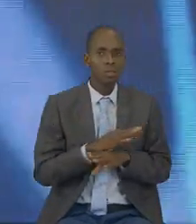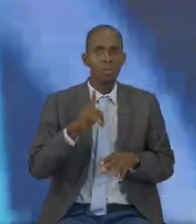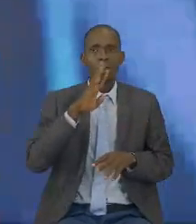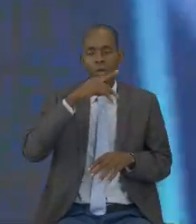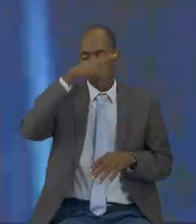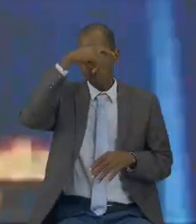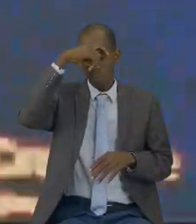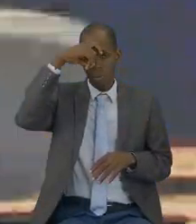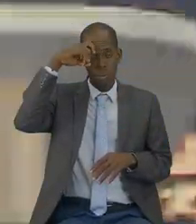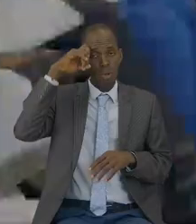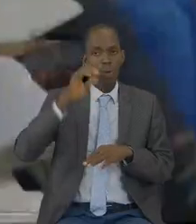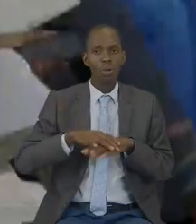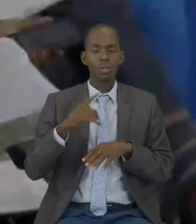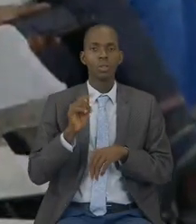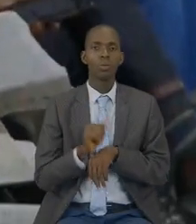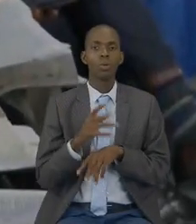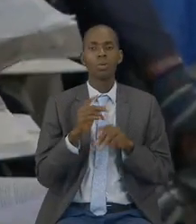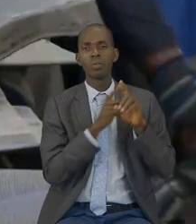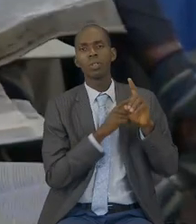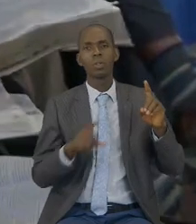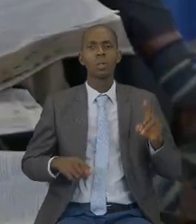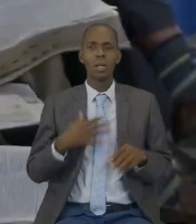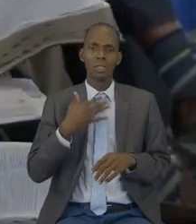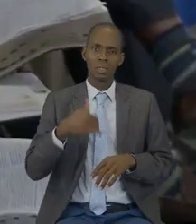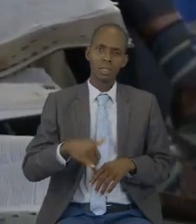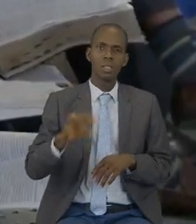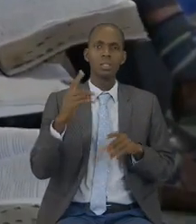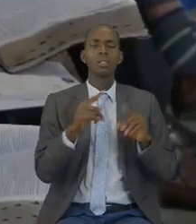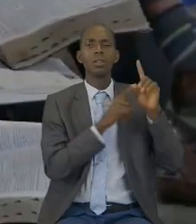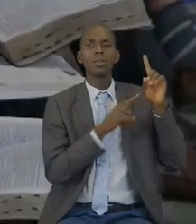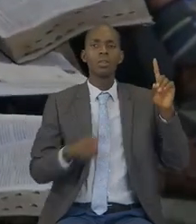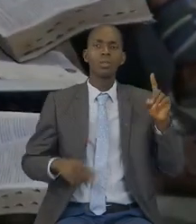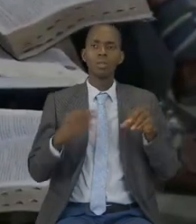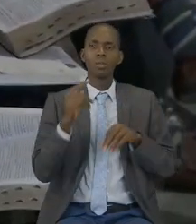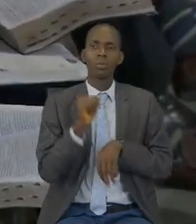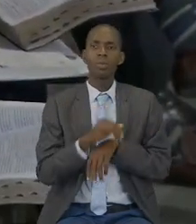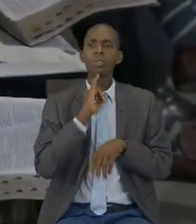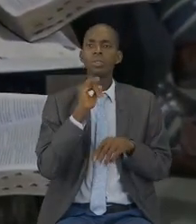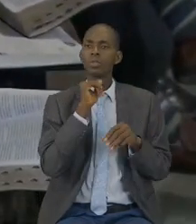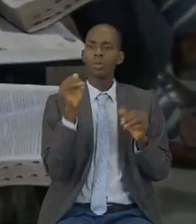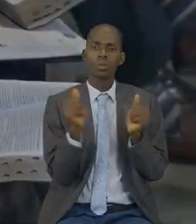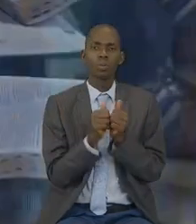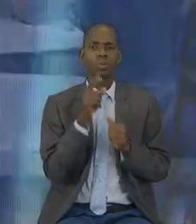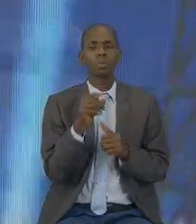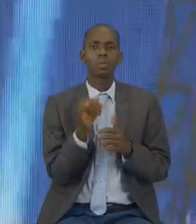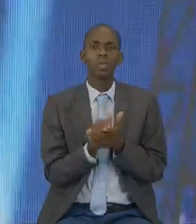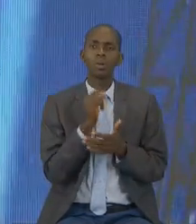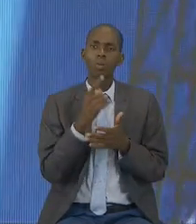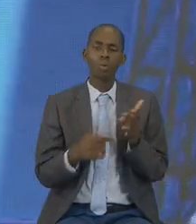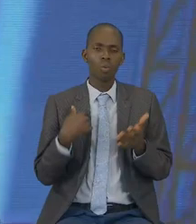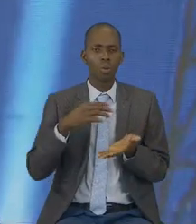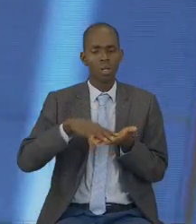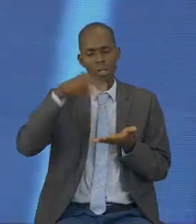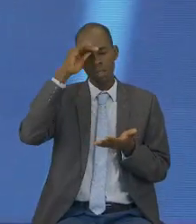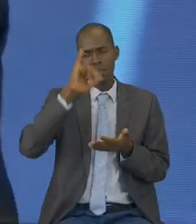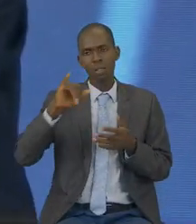the work of the Lord, and yet the Lord of the work is not with you. That's what we're learning from Moses,